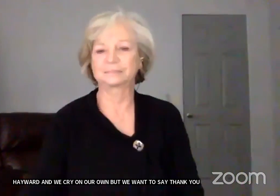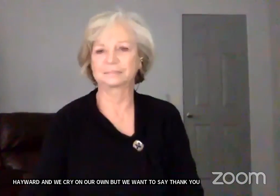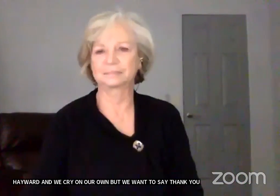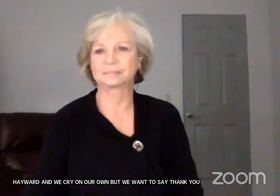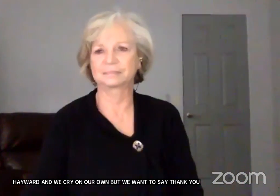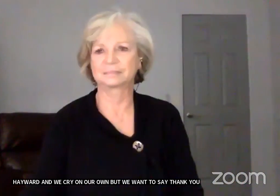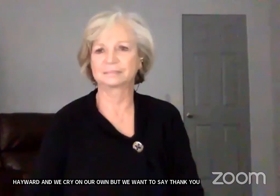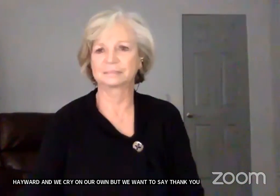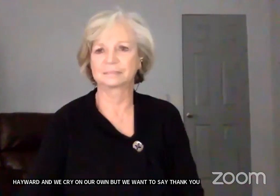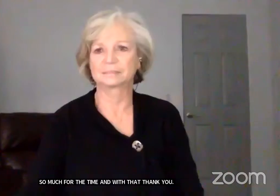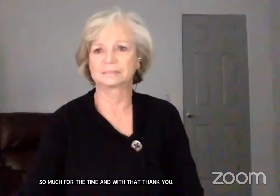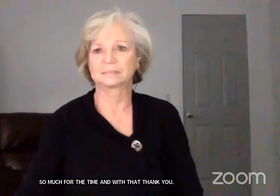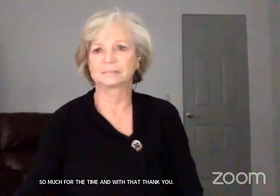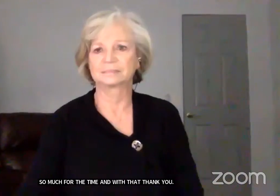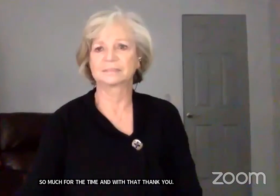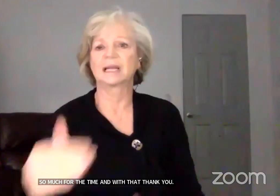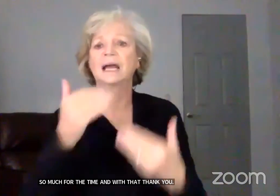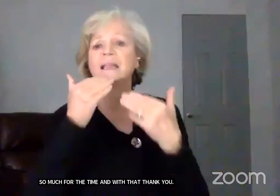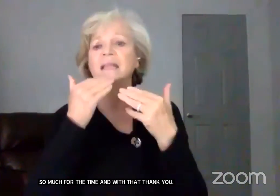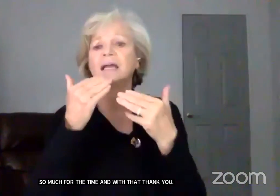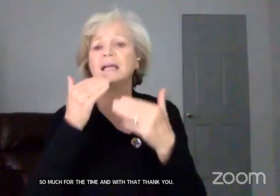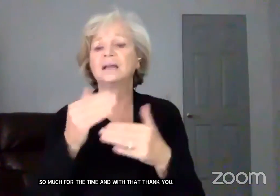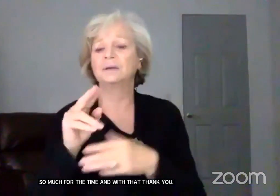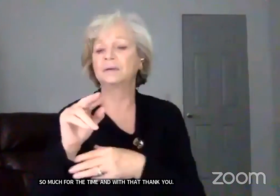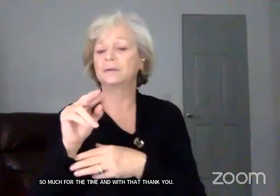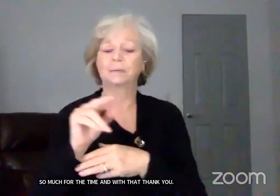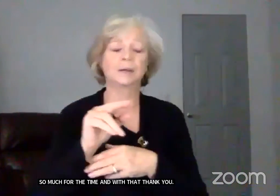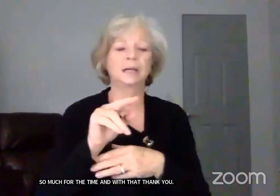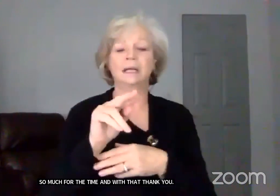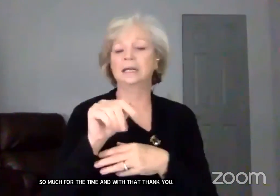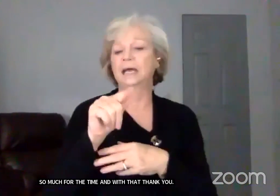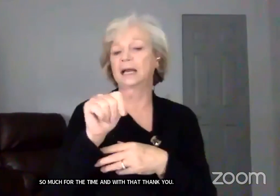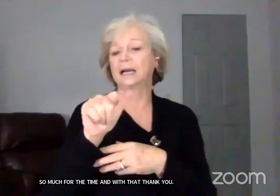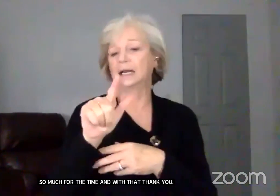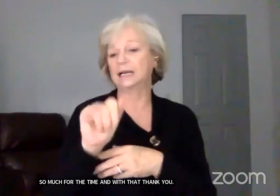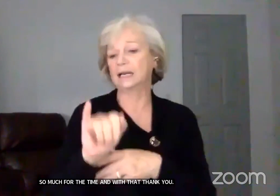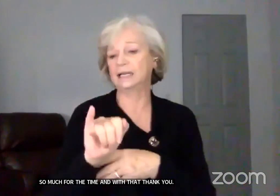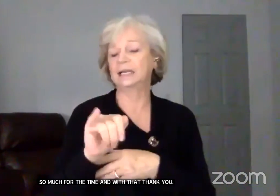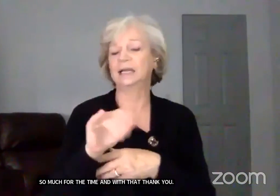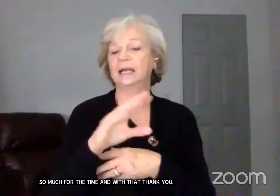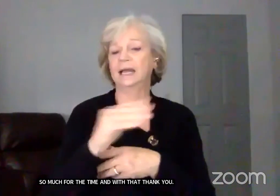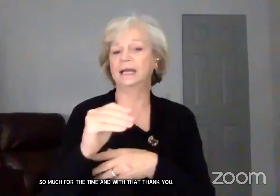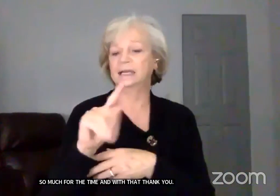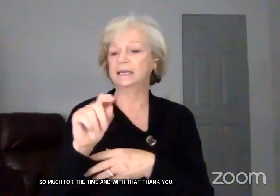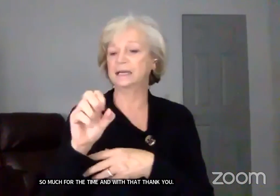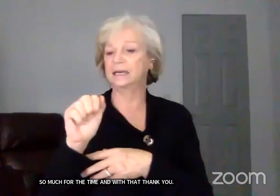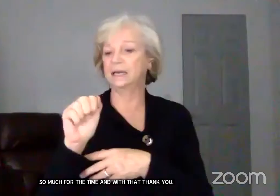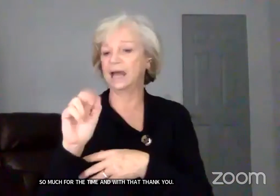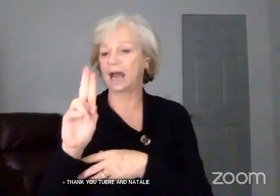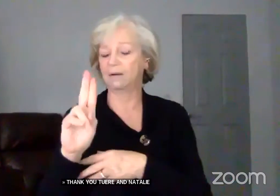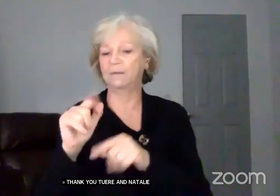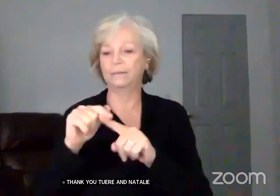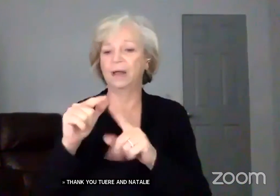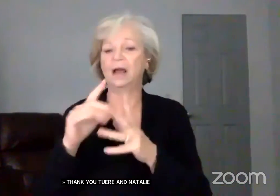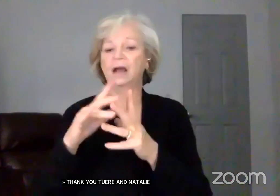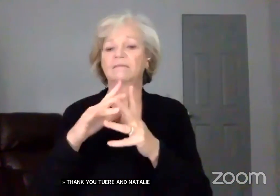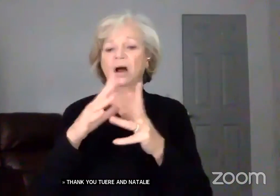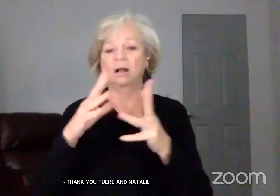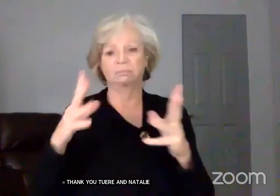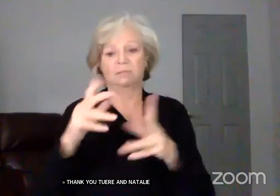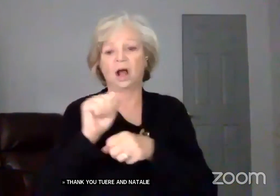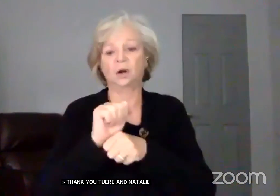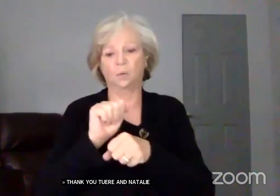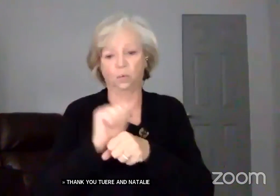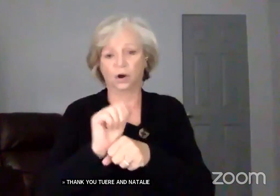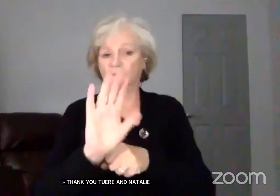Thank you, Tao, and thank you, Natalie, for that very informative presentation. And thank you for all of the work that you do for your community and